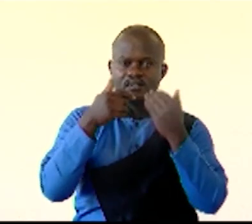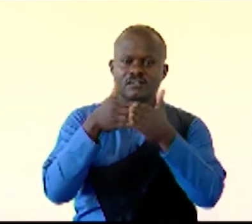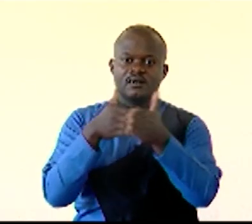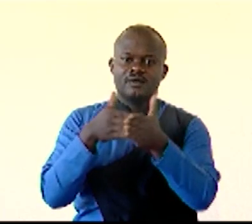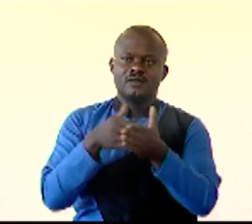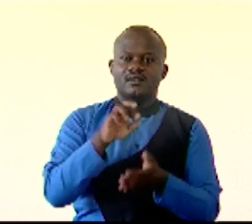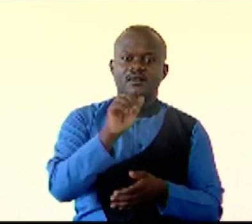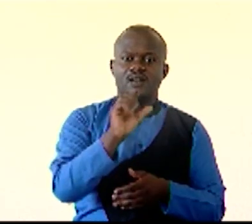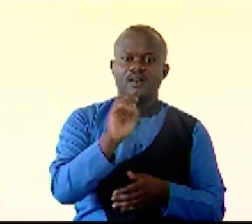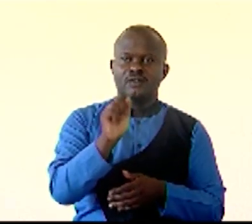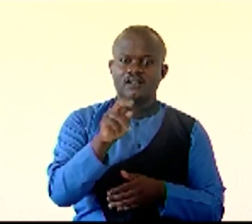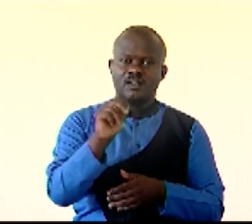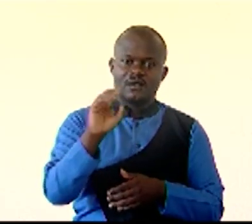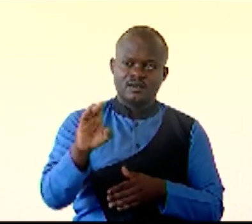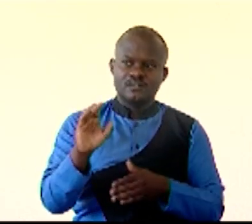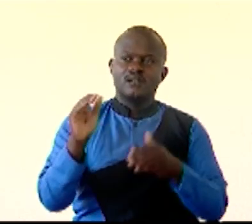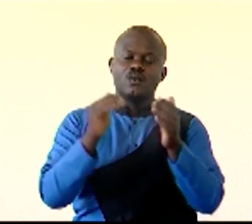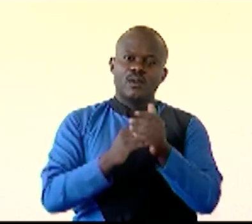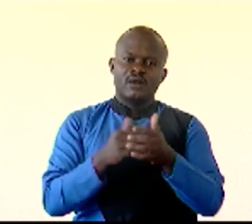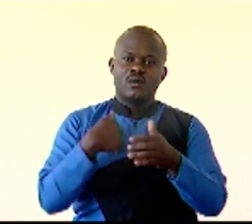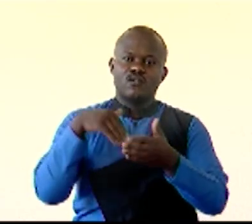reactant. But when we have more than 1,